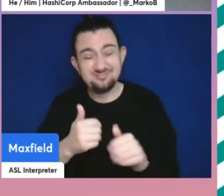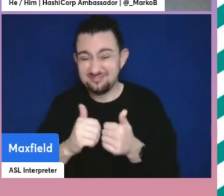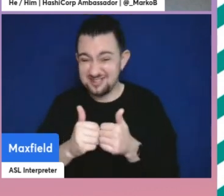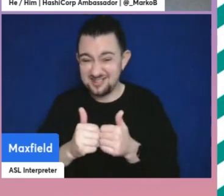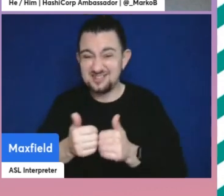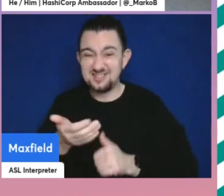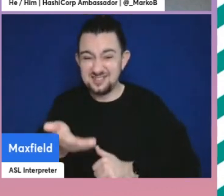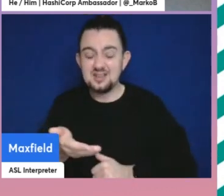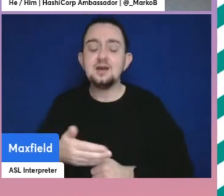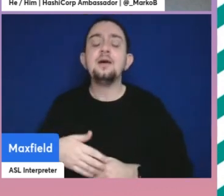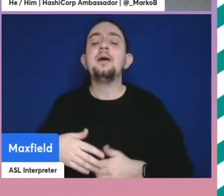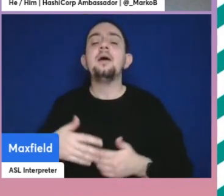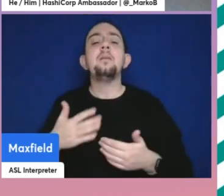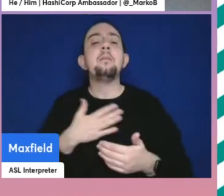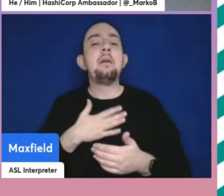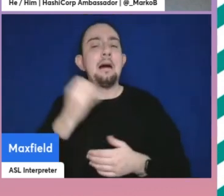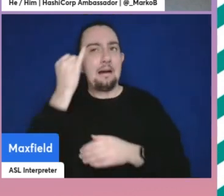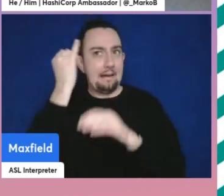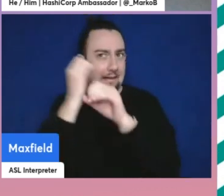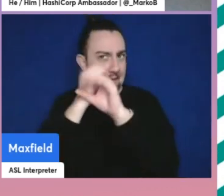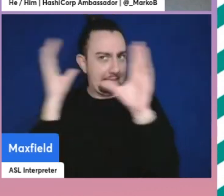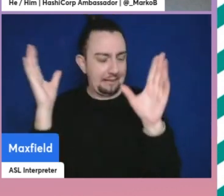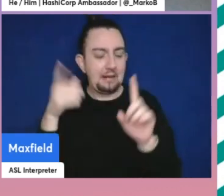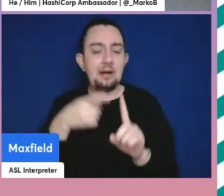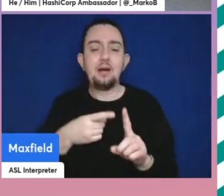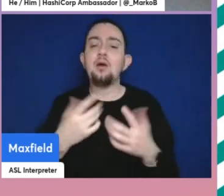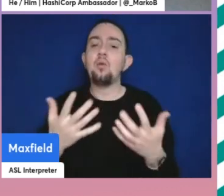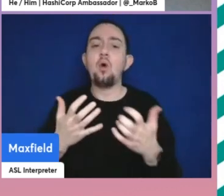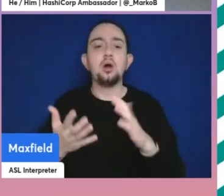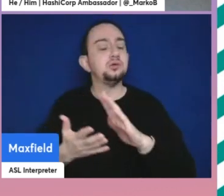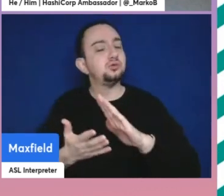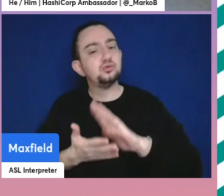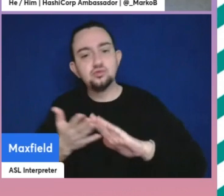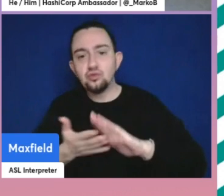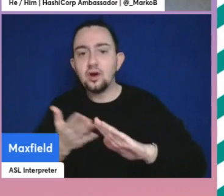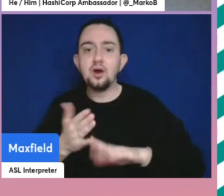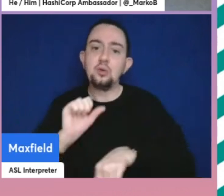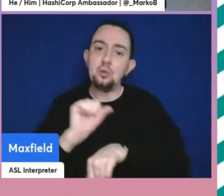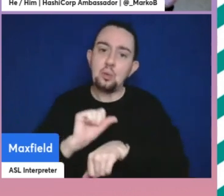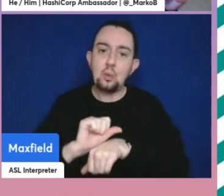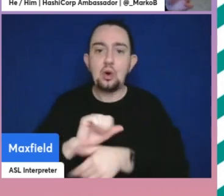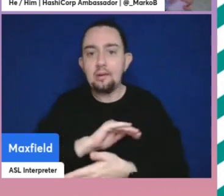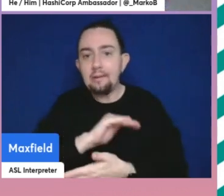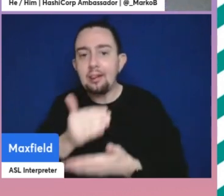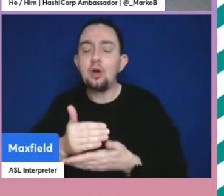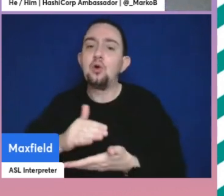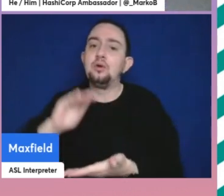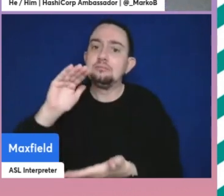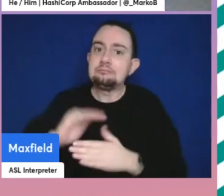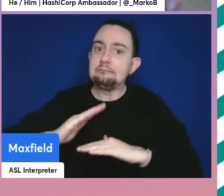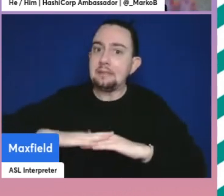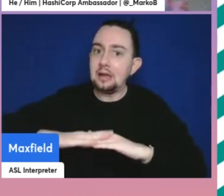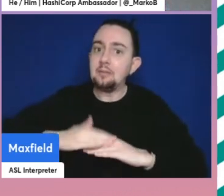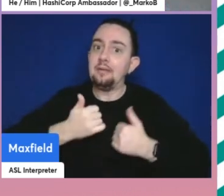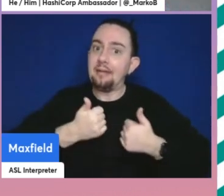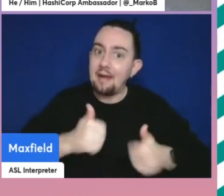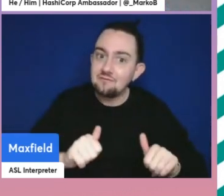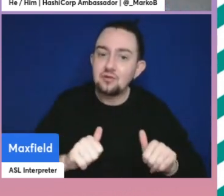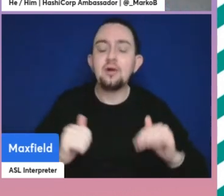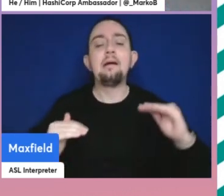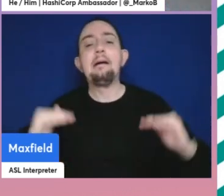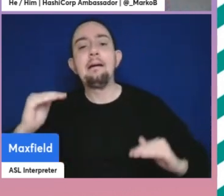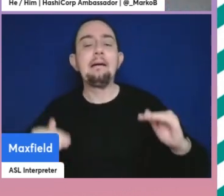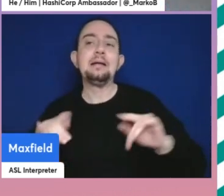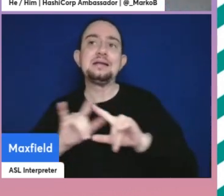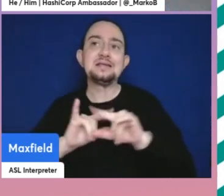what the idea here is, you're always trying to obviously run your workloads with the least effort, but still kind of not sacrificing the good